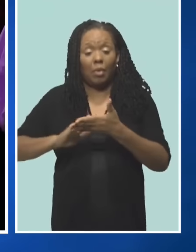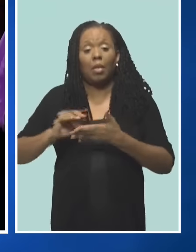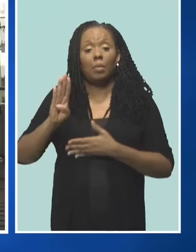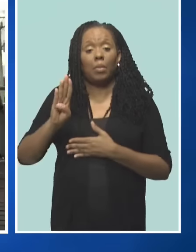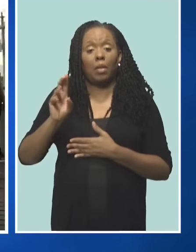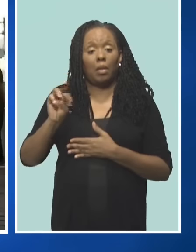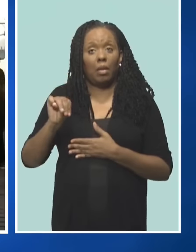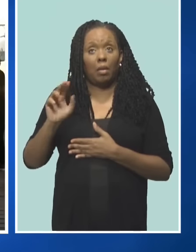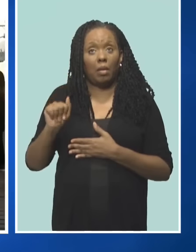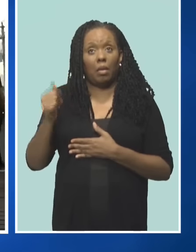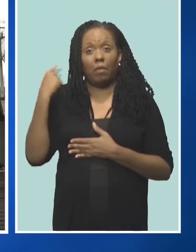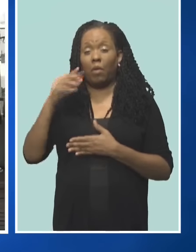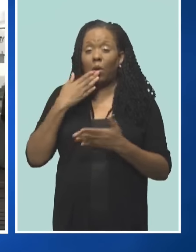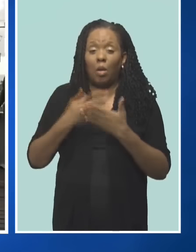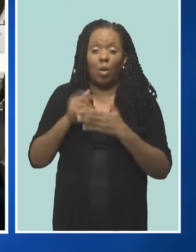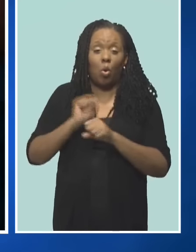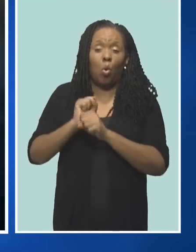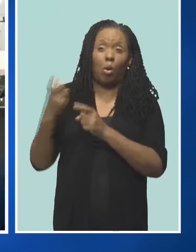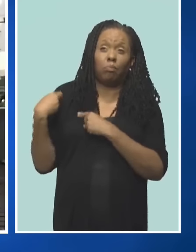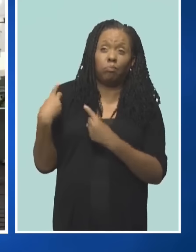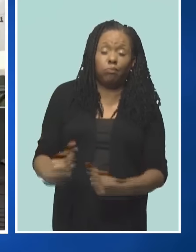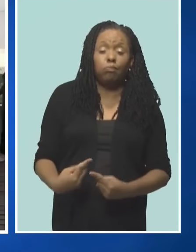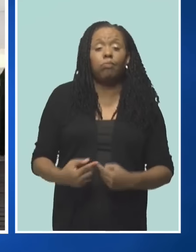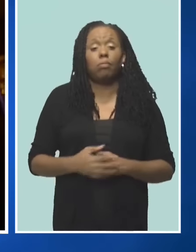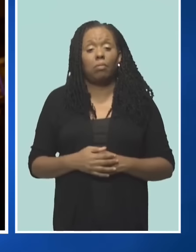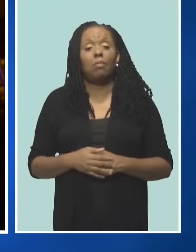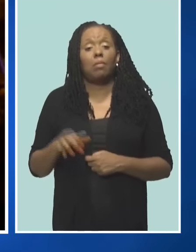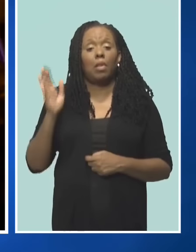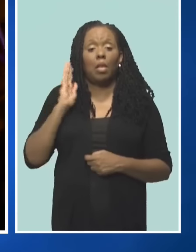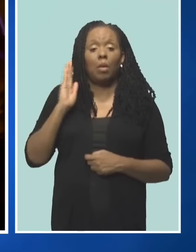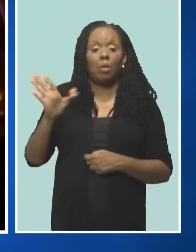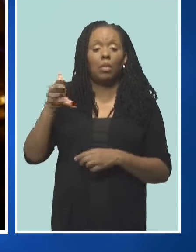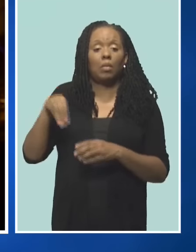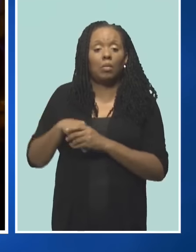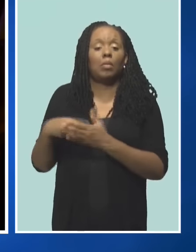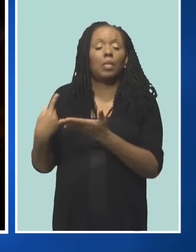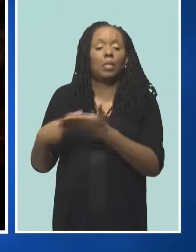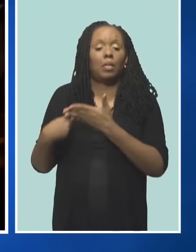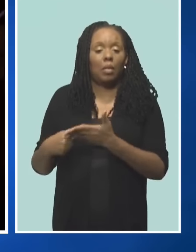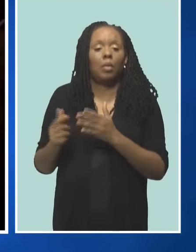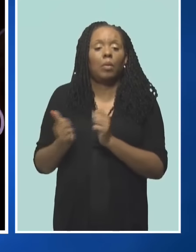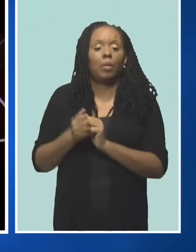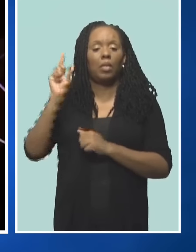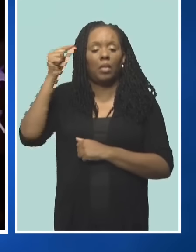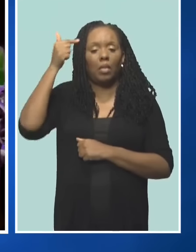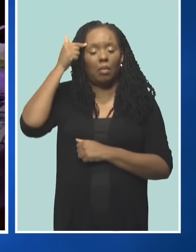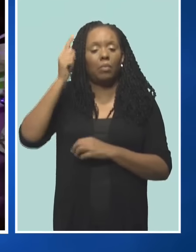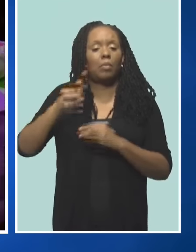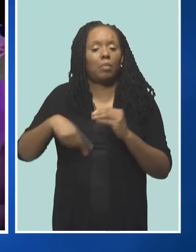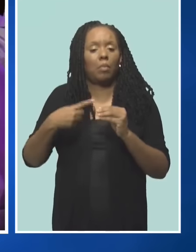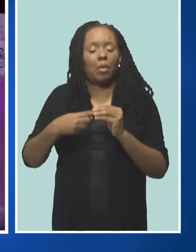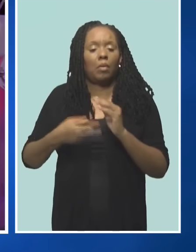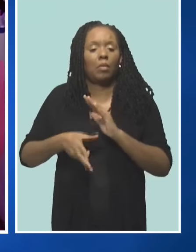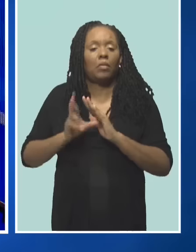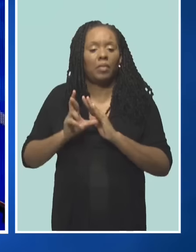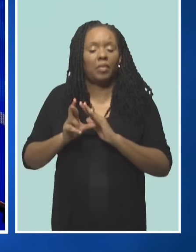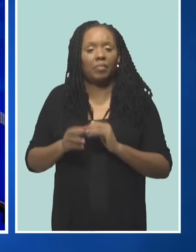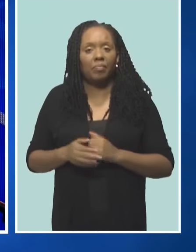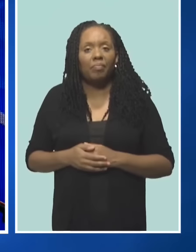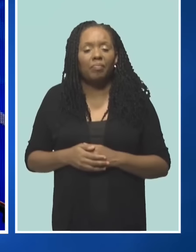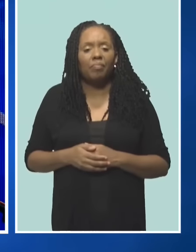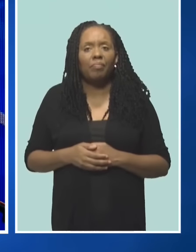in Barbados and the region, and says the organization will be included in the conversations with the government on the review. We